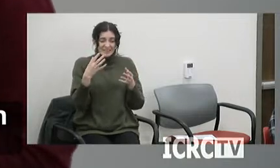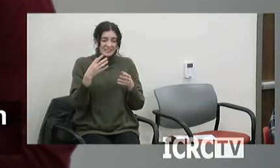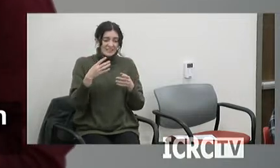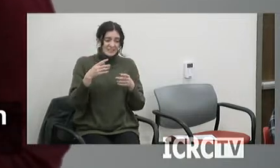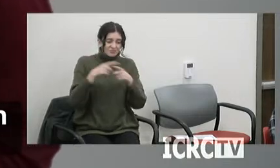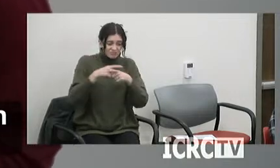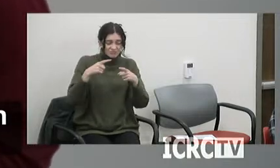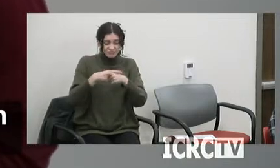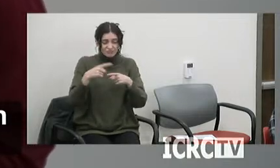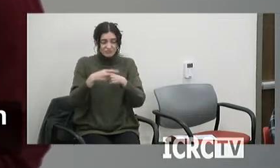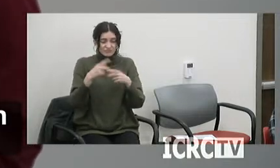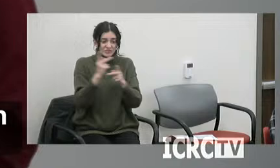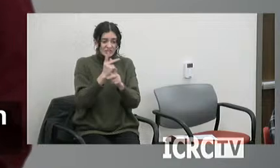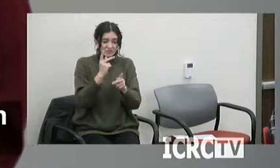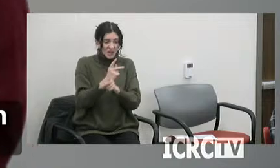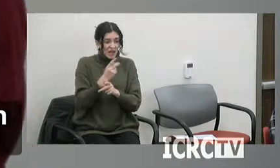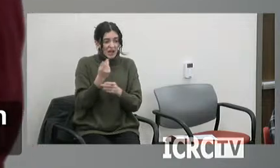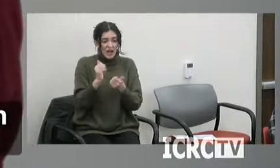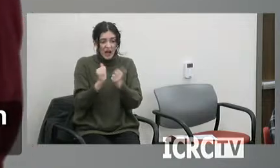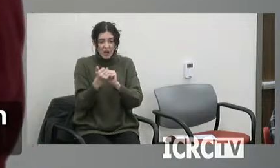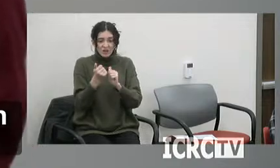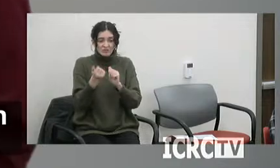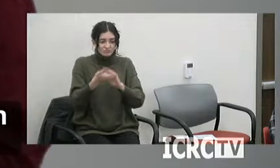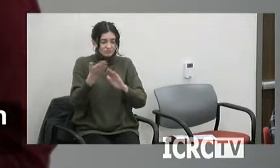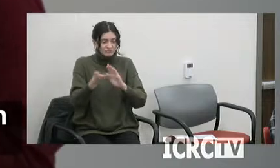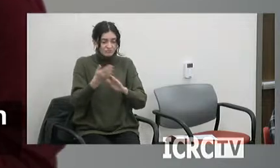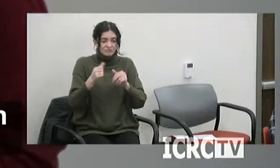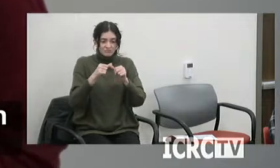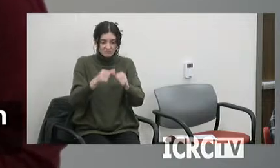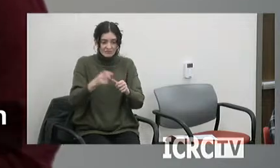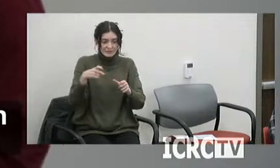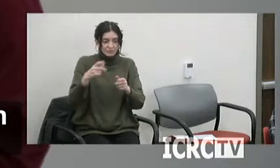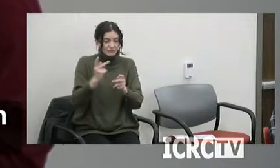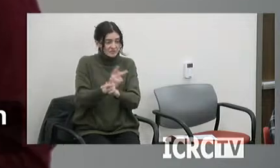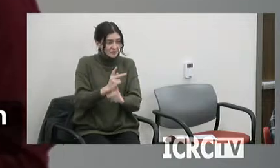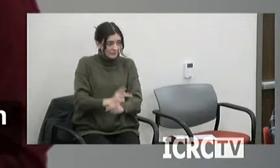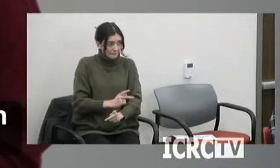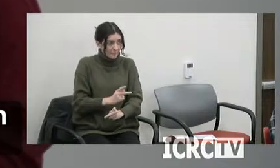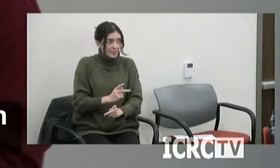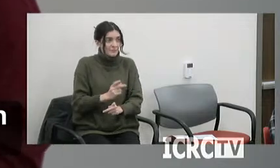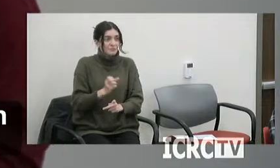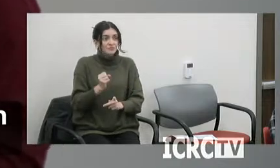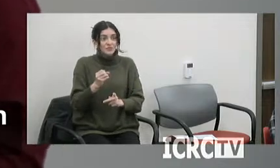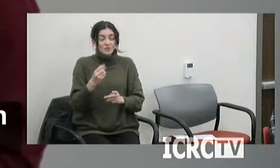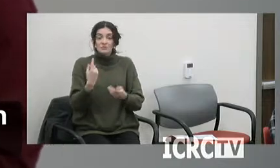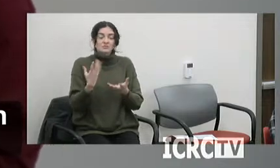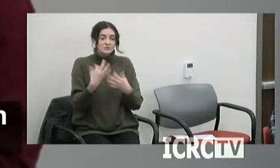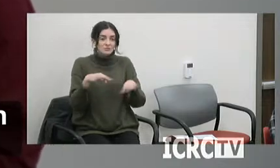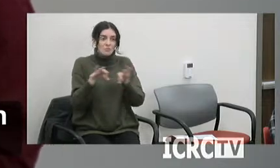point of view, trying to push people to make sure they communicate between meetings rather than just at the meeting.